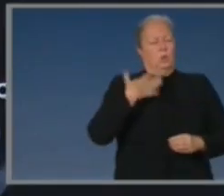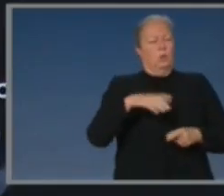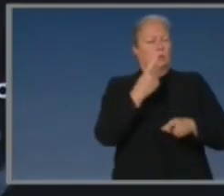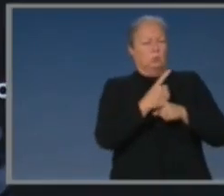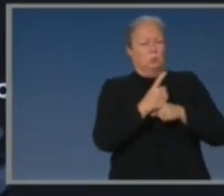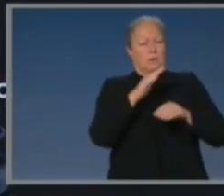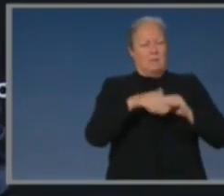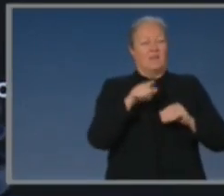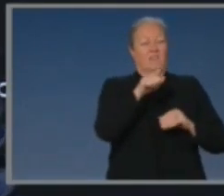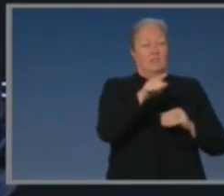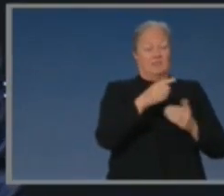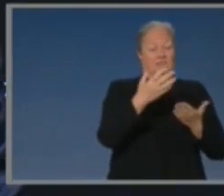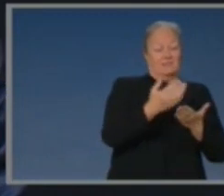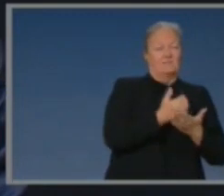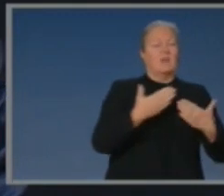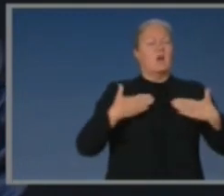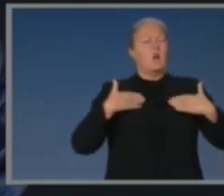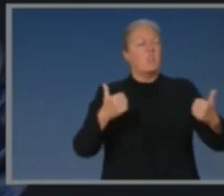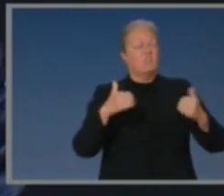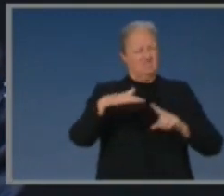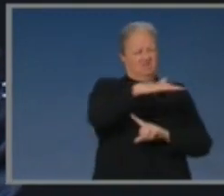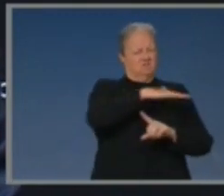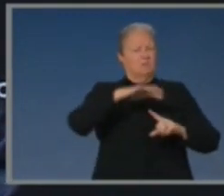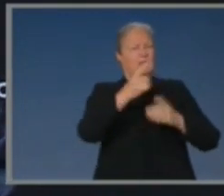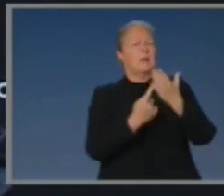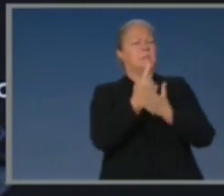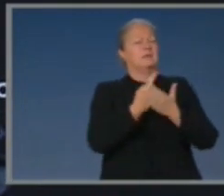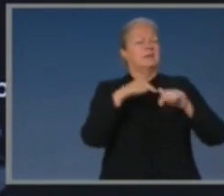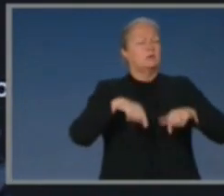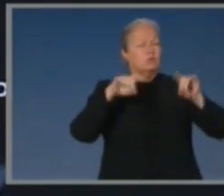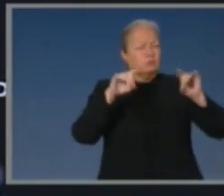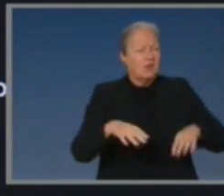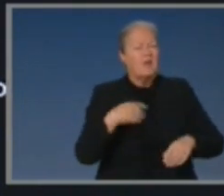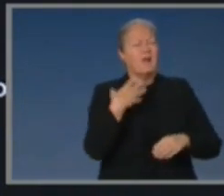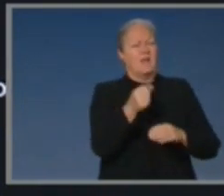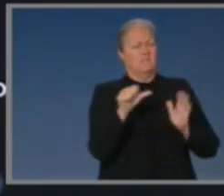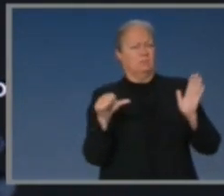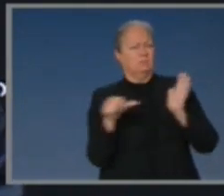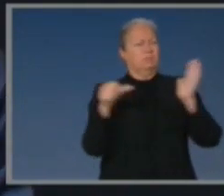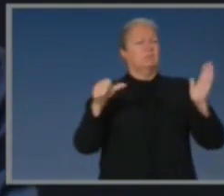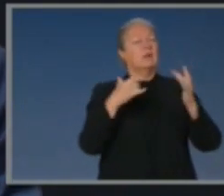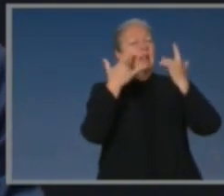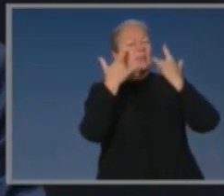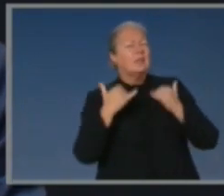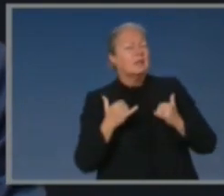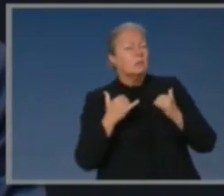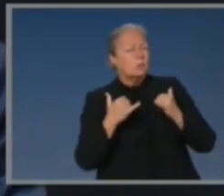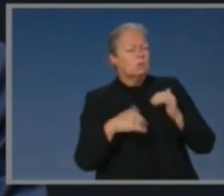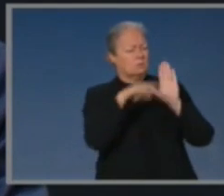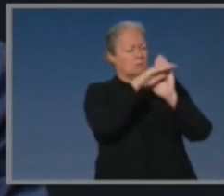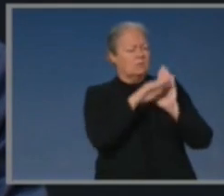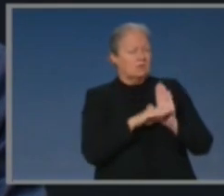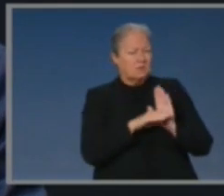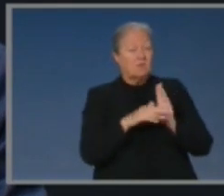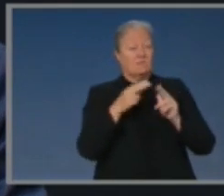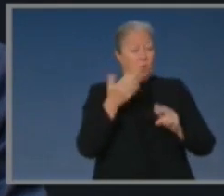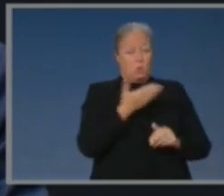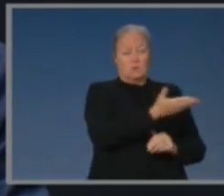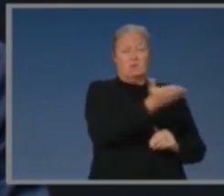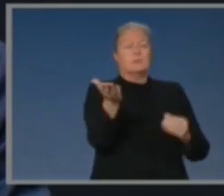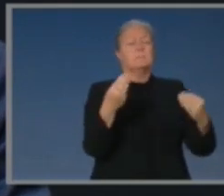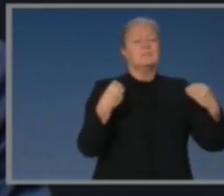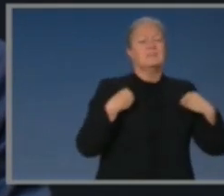in Australia. There are obviously a range of strict legal requirements that are placed on all employers under work health